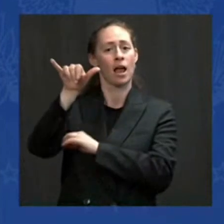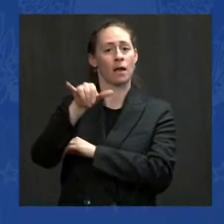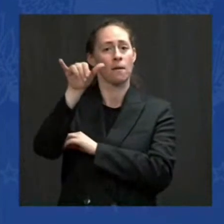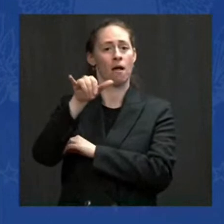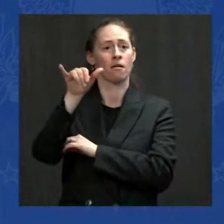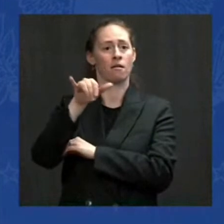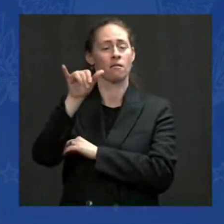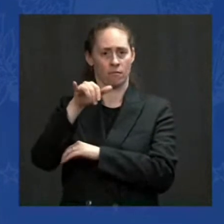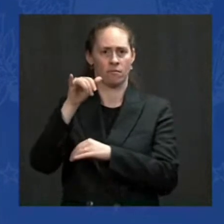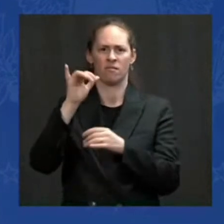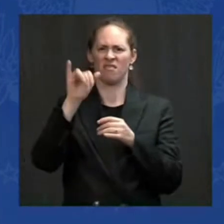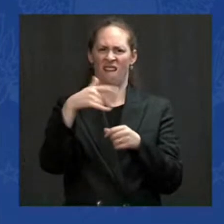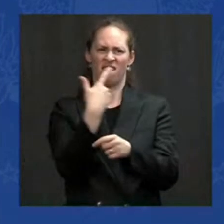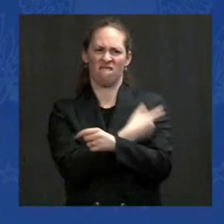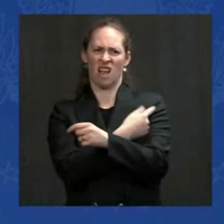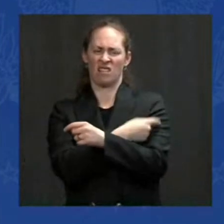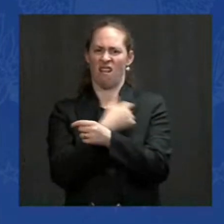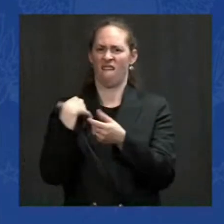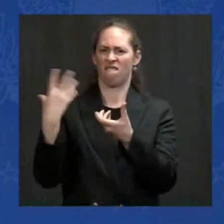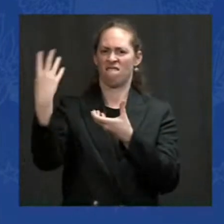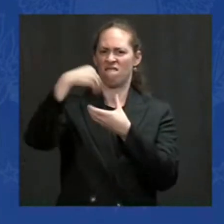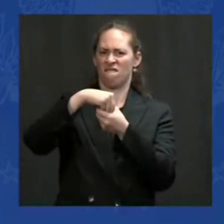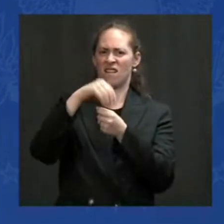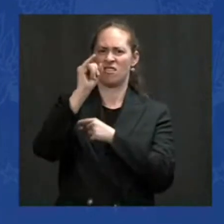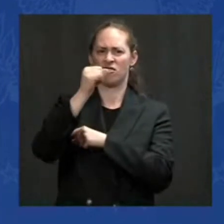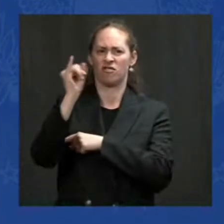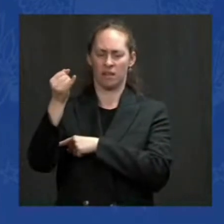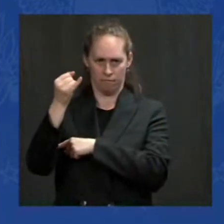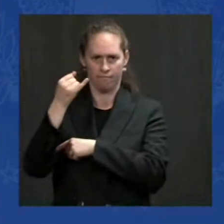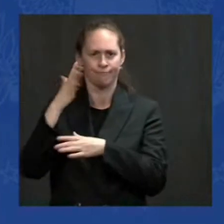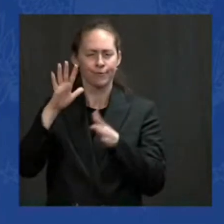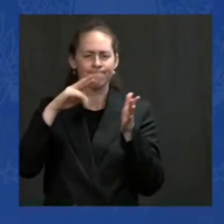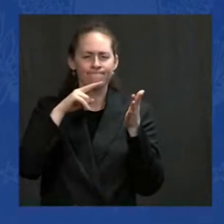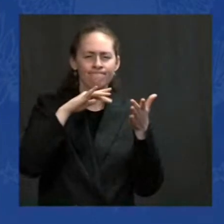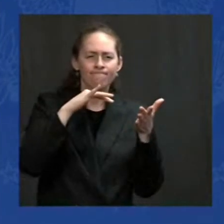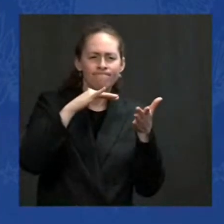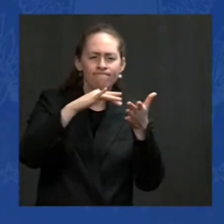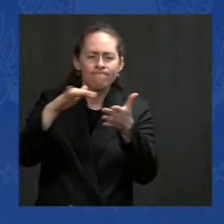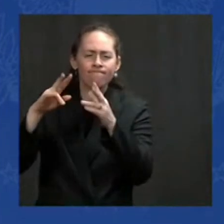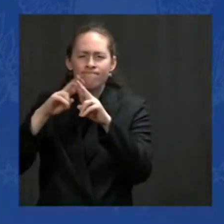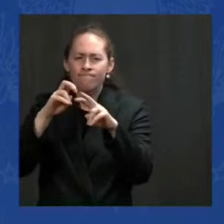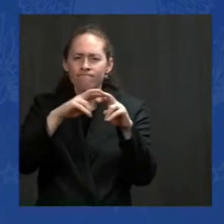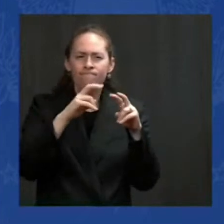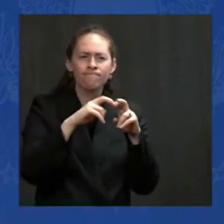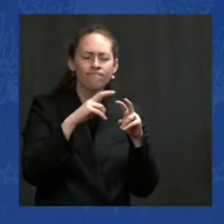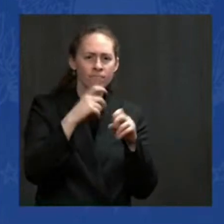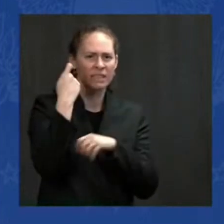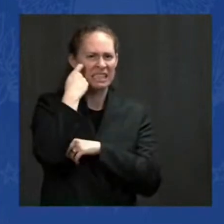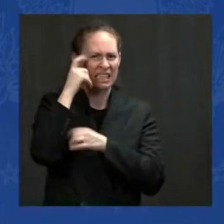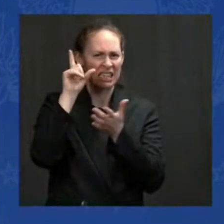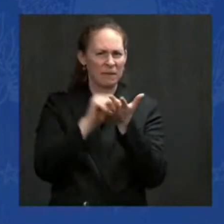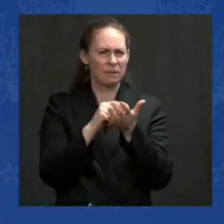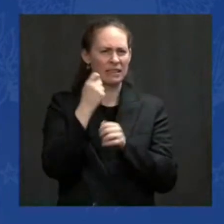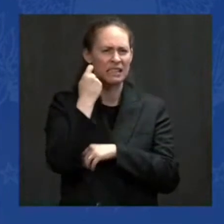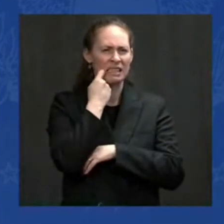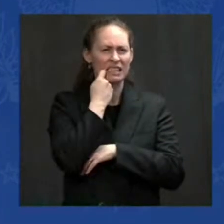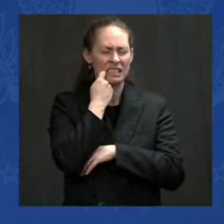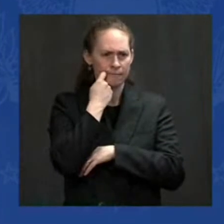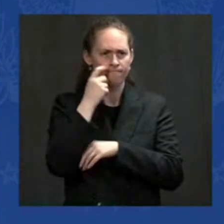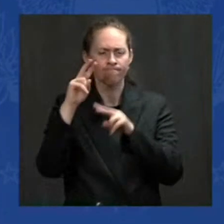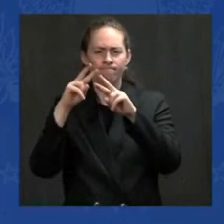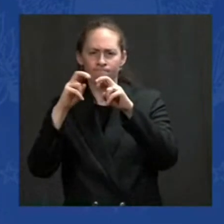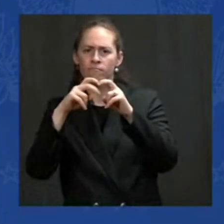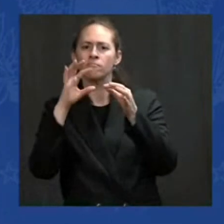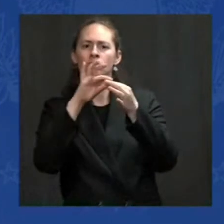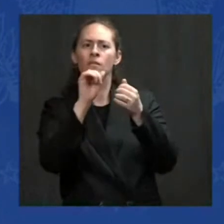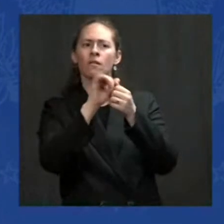with J&J. A recent study that came out a few days ago looked at the blood studies from